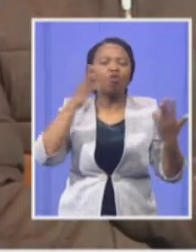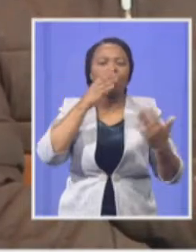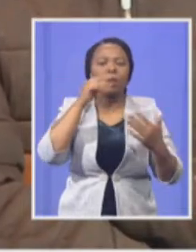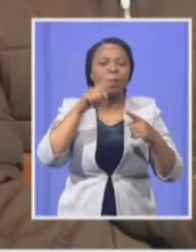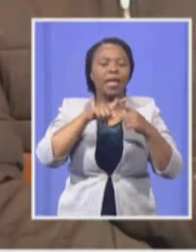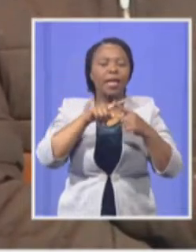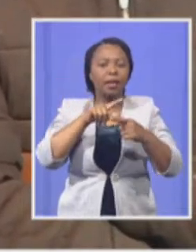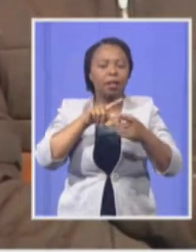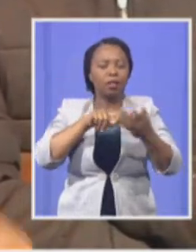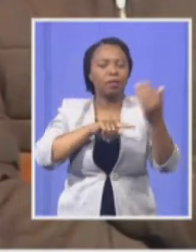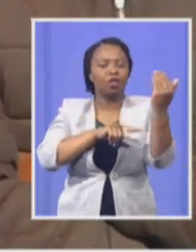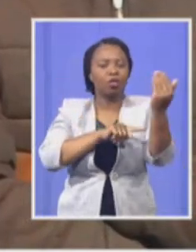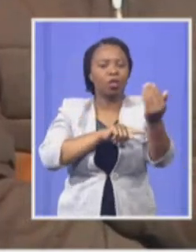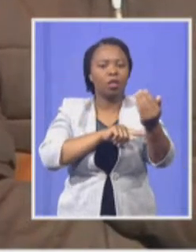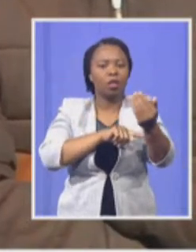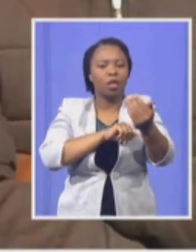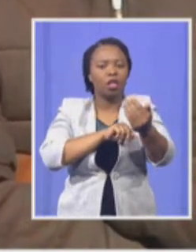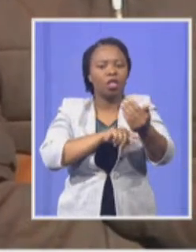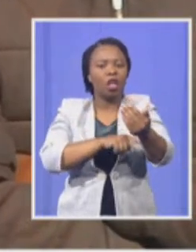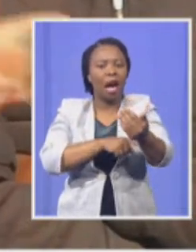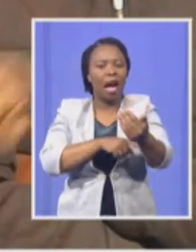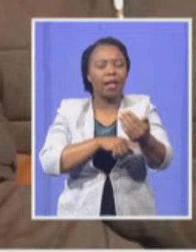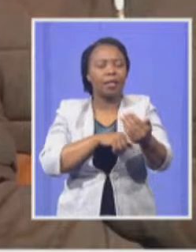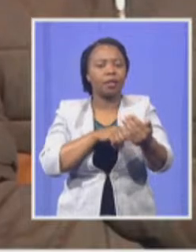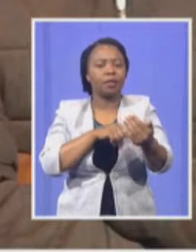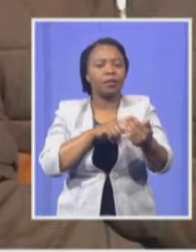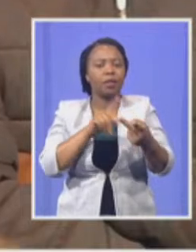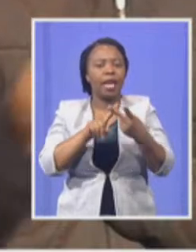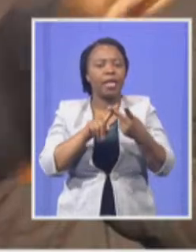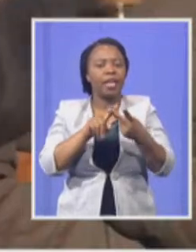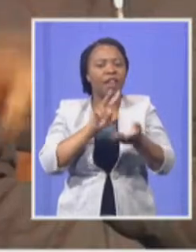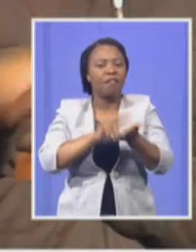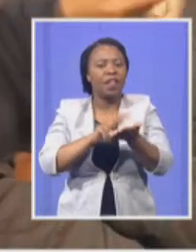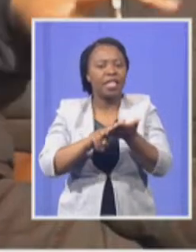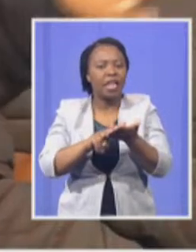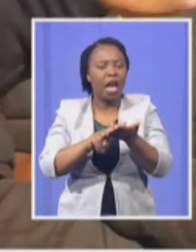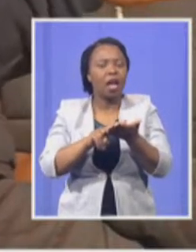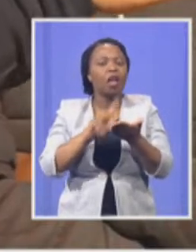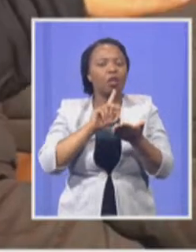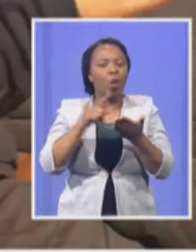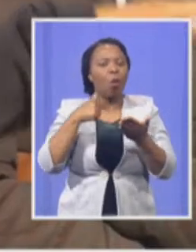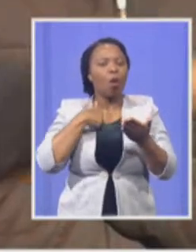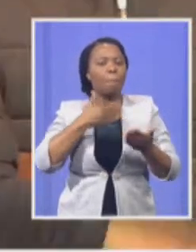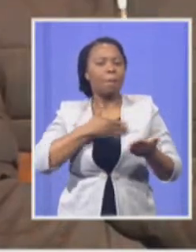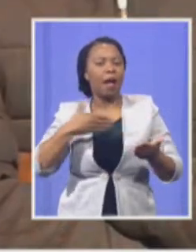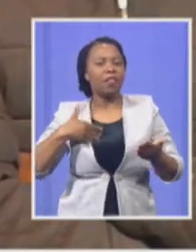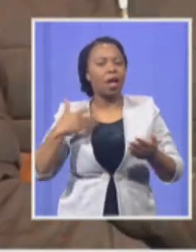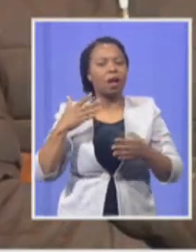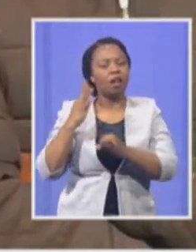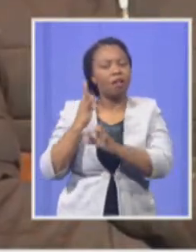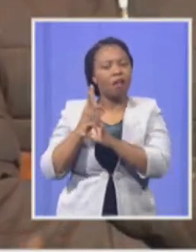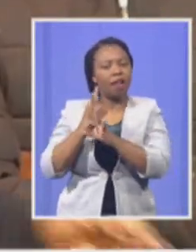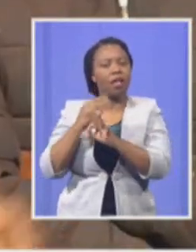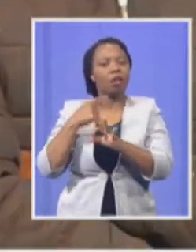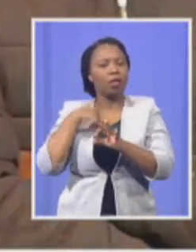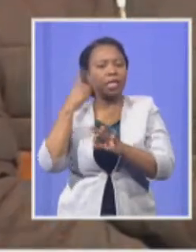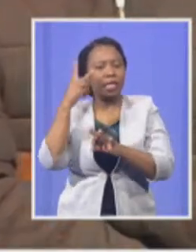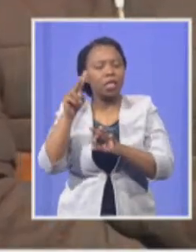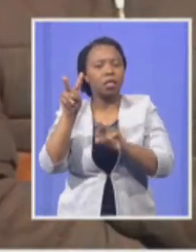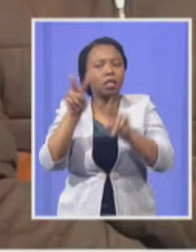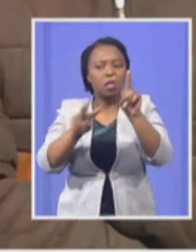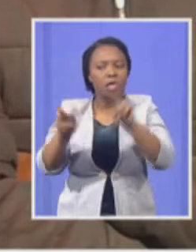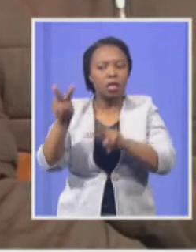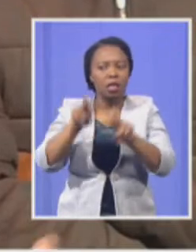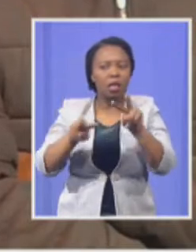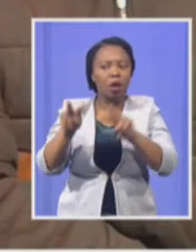Venda. Tina abomama we patrol ebusuku nabo baba, and some of abo baba niyababona ama-patrollers. Simbamba umuntu